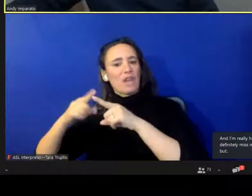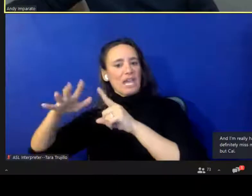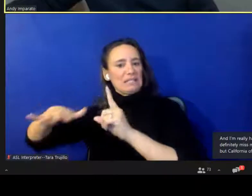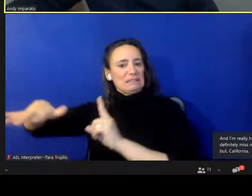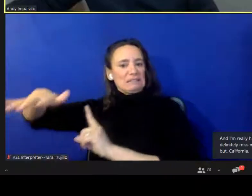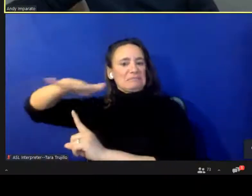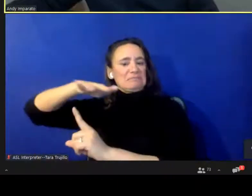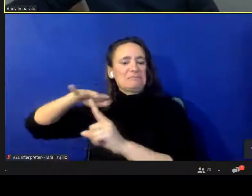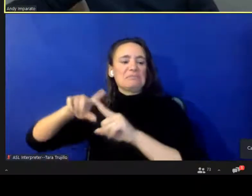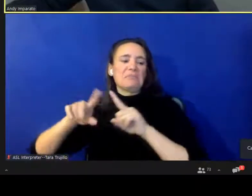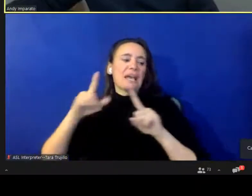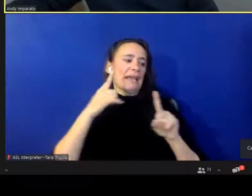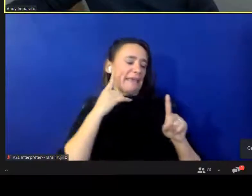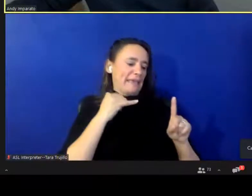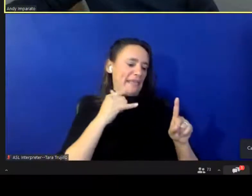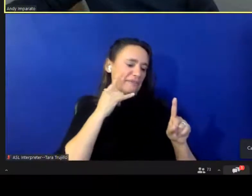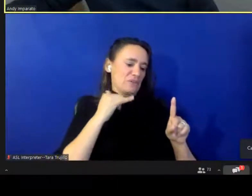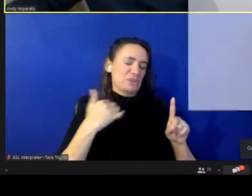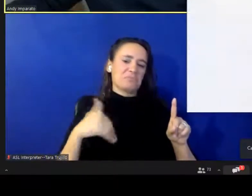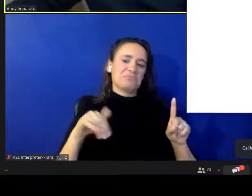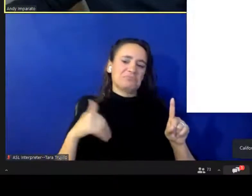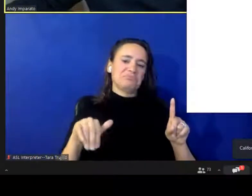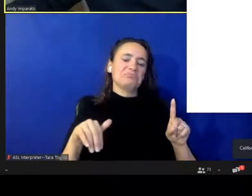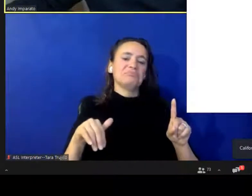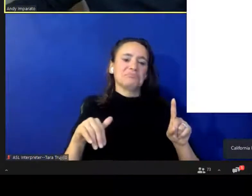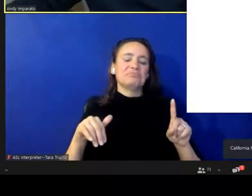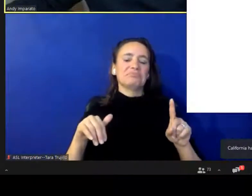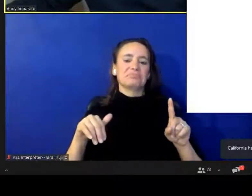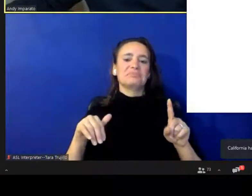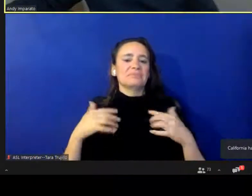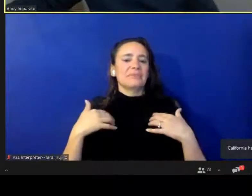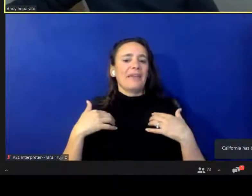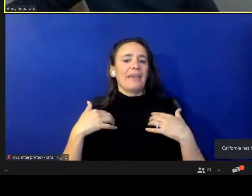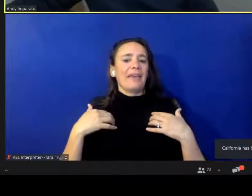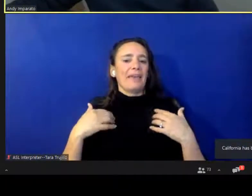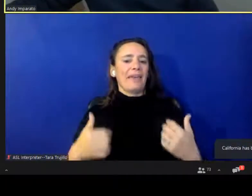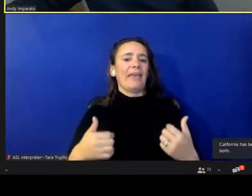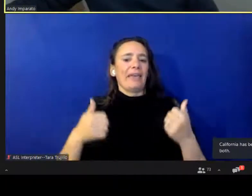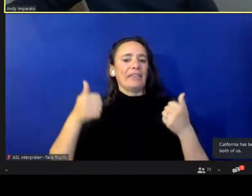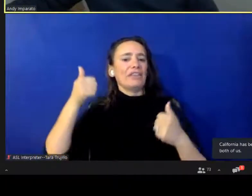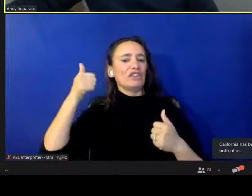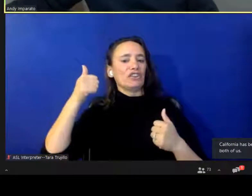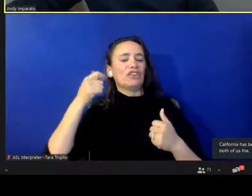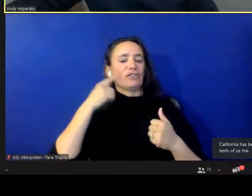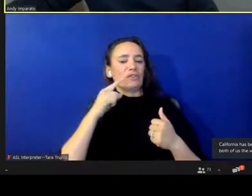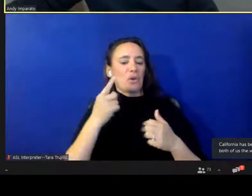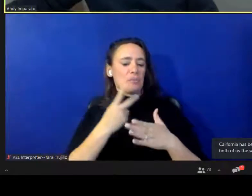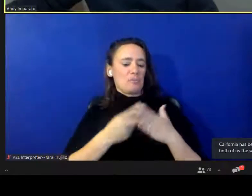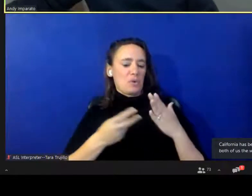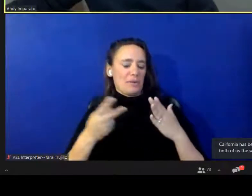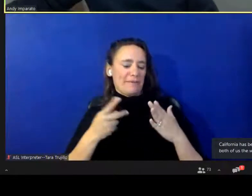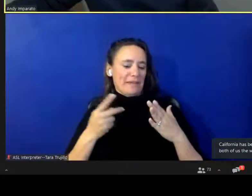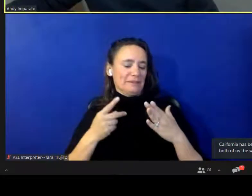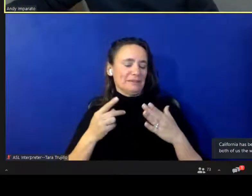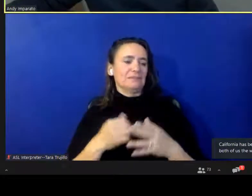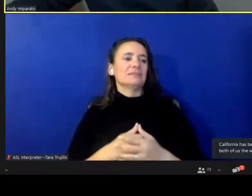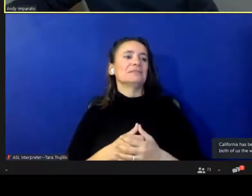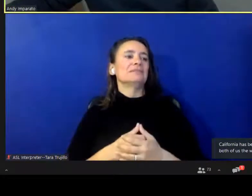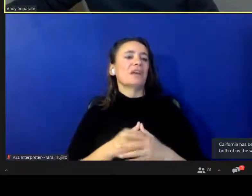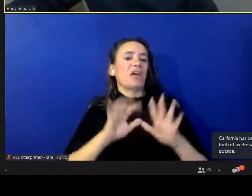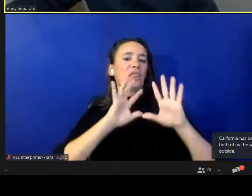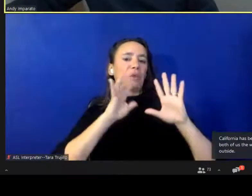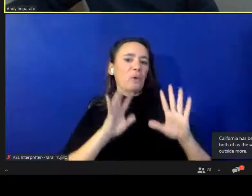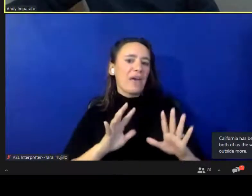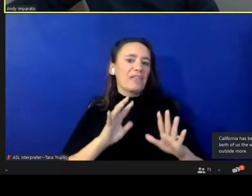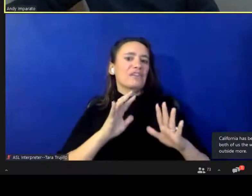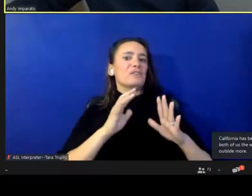California has been, I think, a healthier place for both of us. The weather, gets us outside